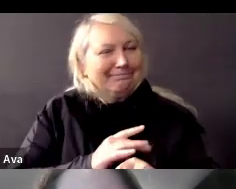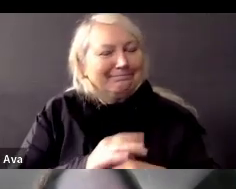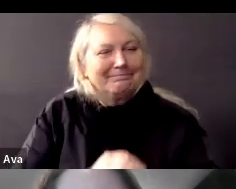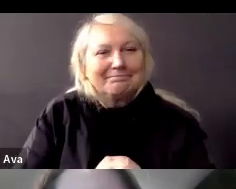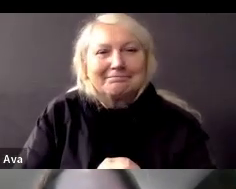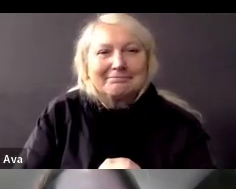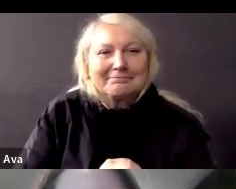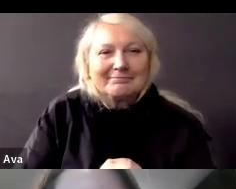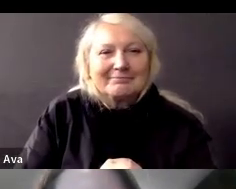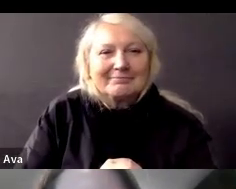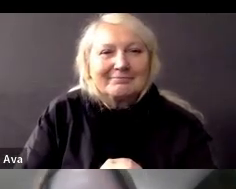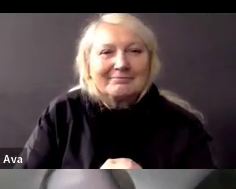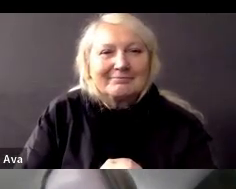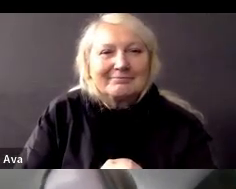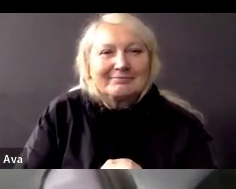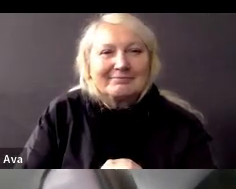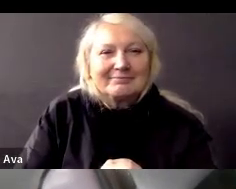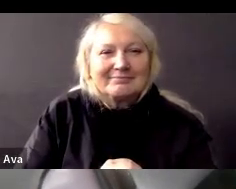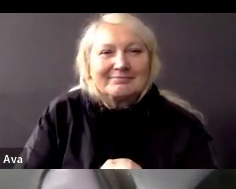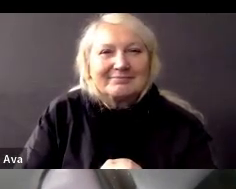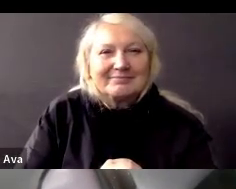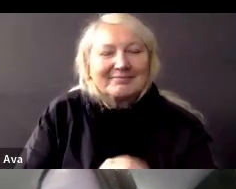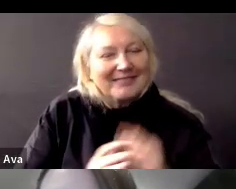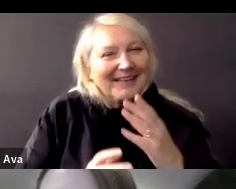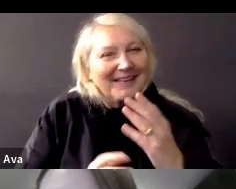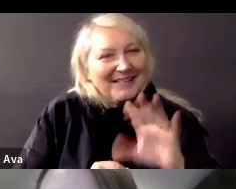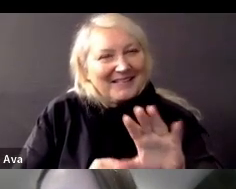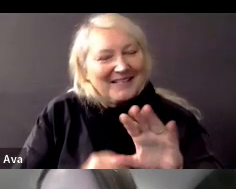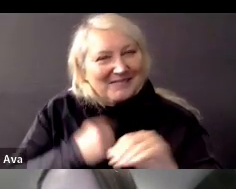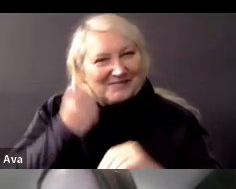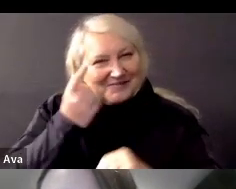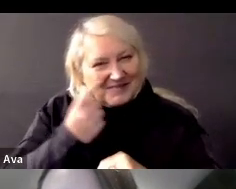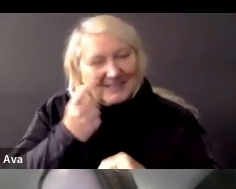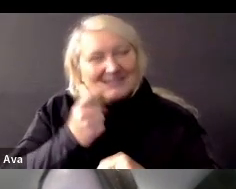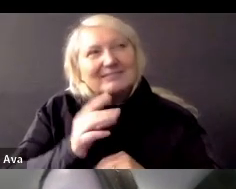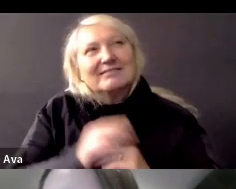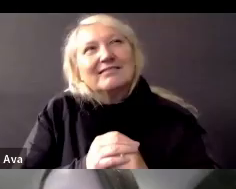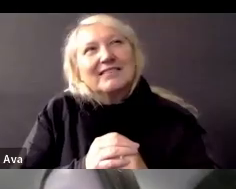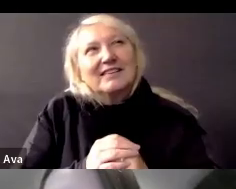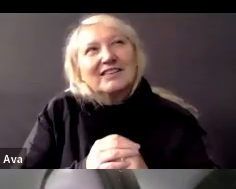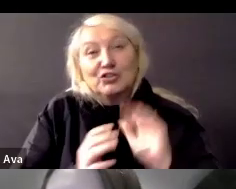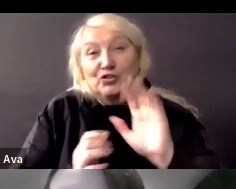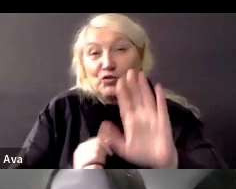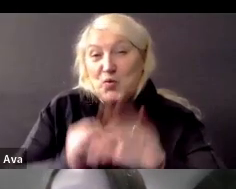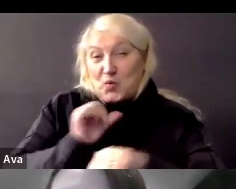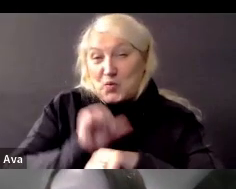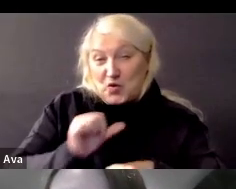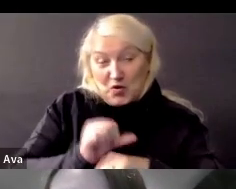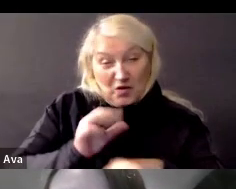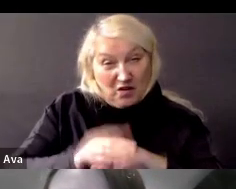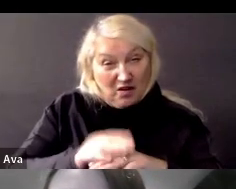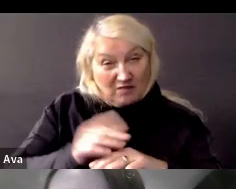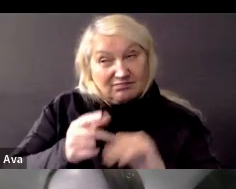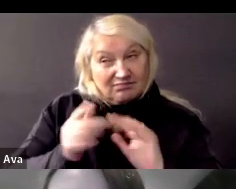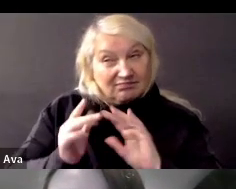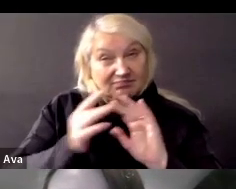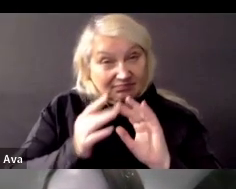know, with having all this online work that you do, has has that